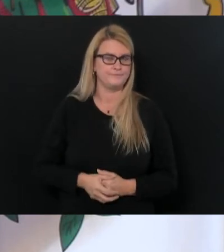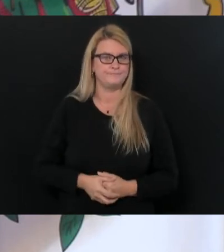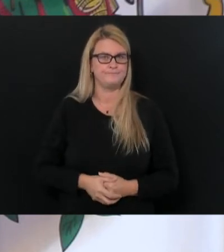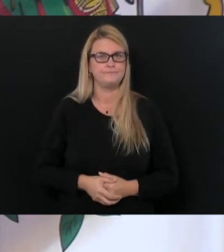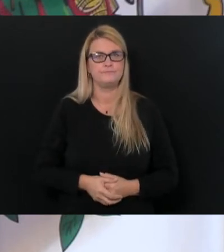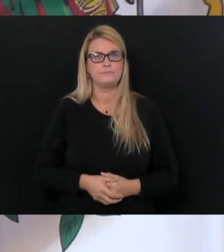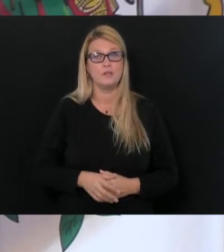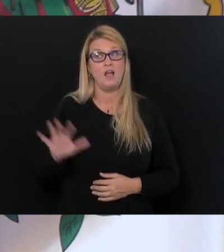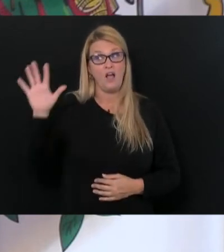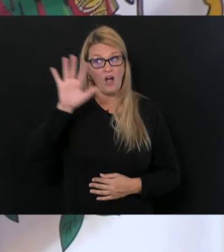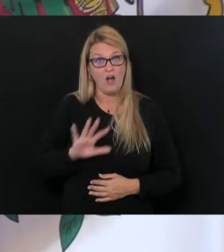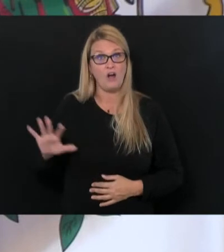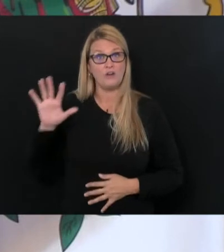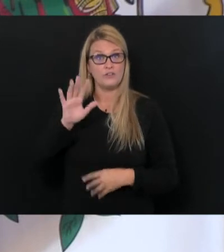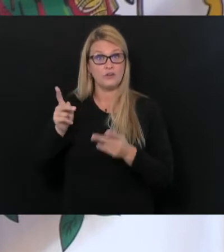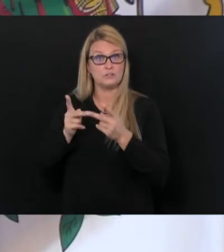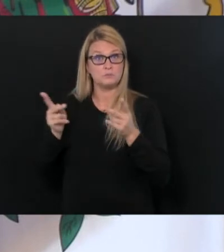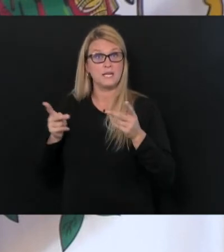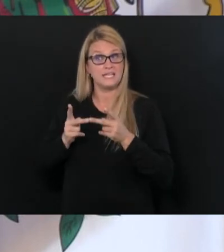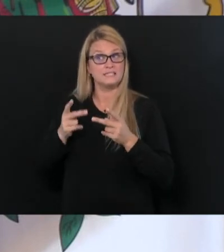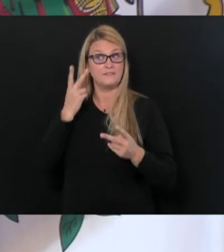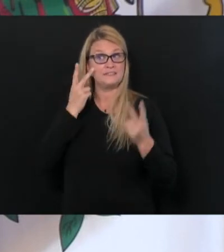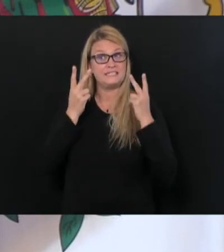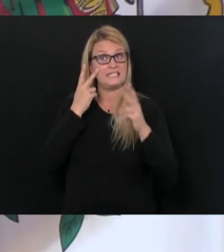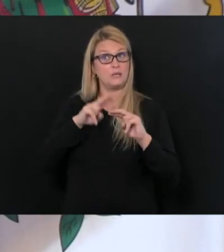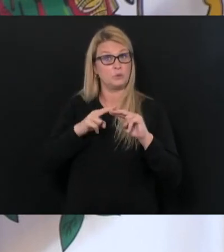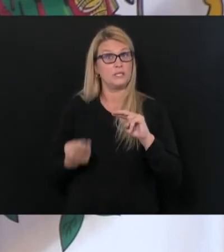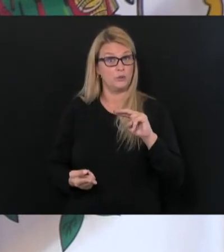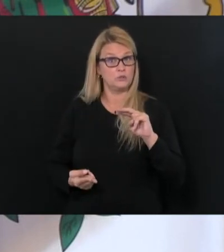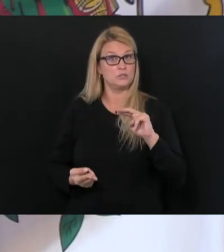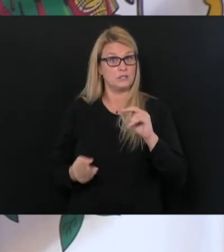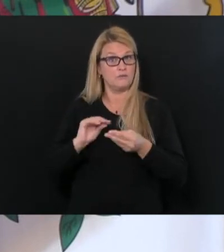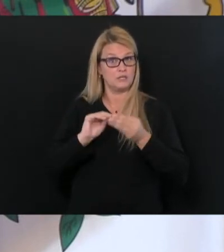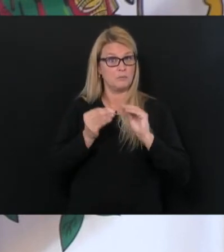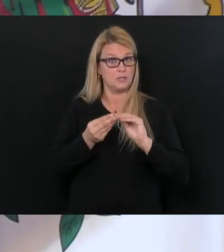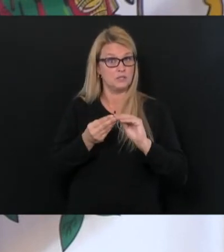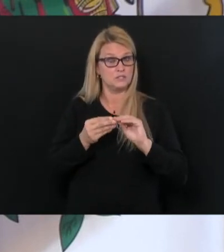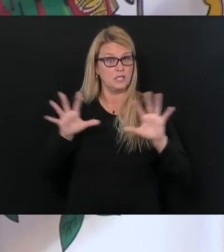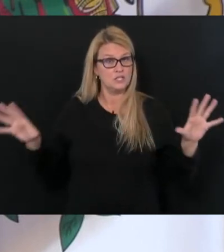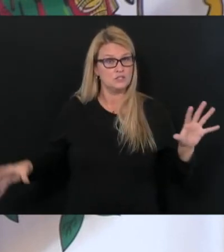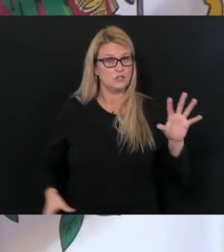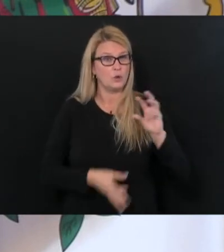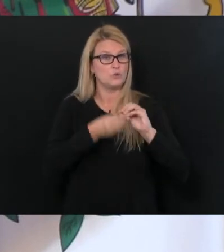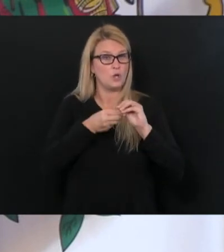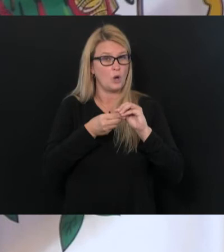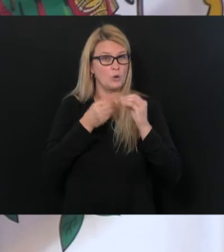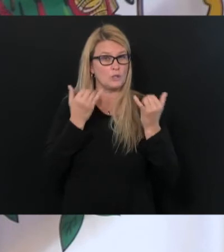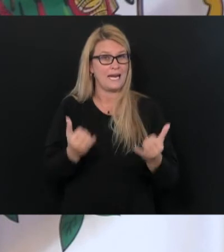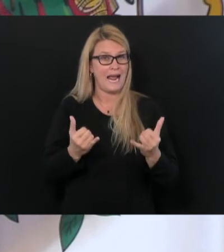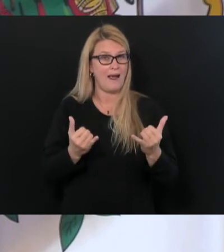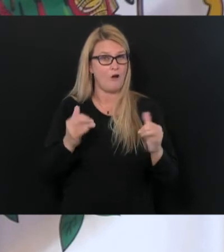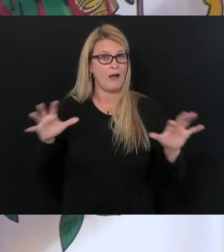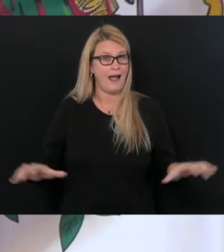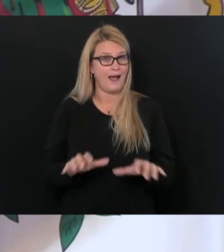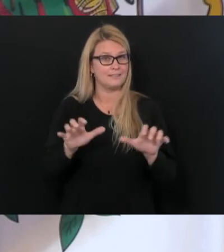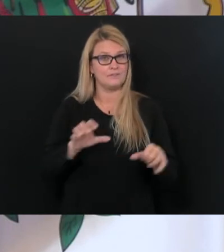Those facilities have seen slight reductions since Monday. The total active cases in our state and inmates